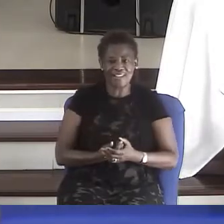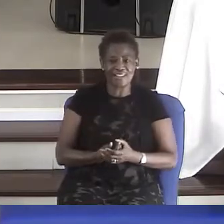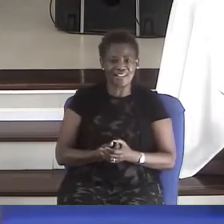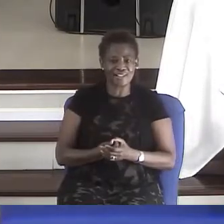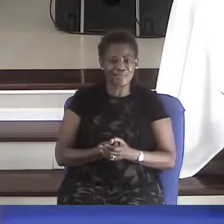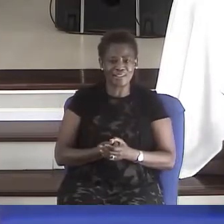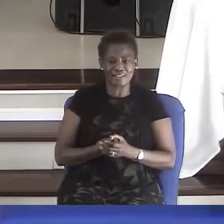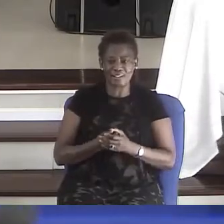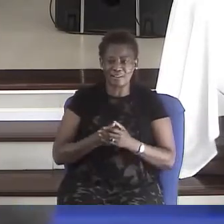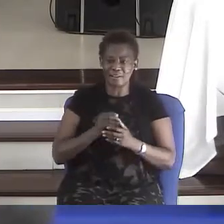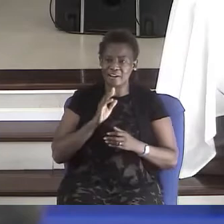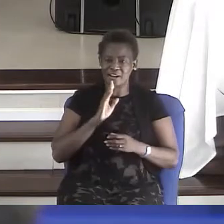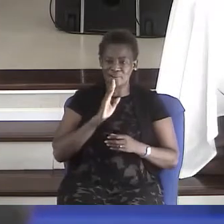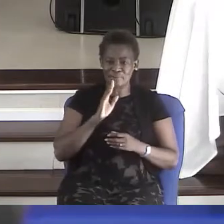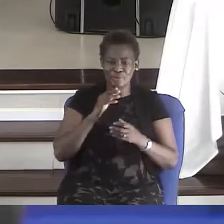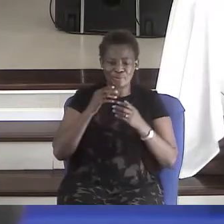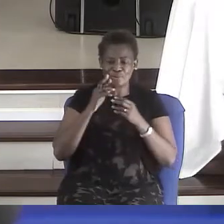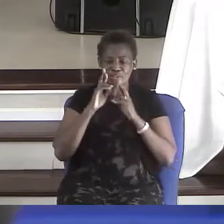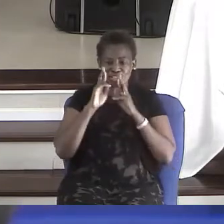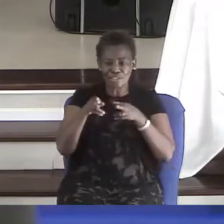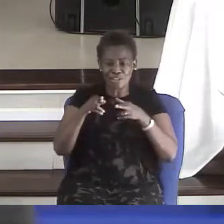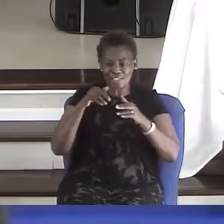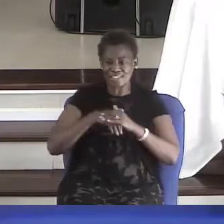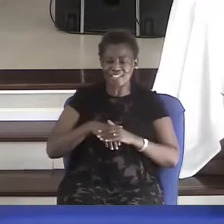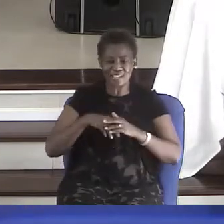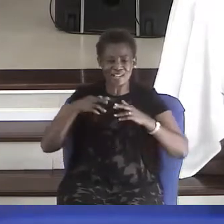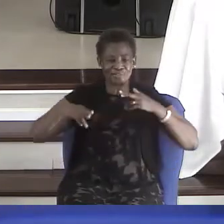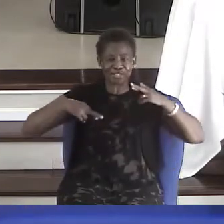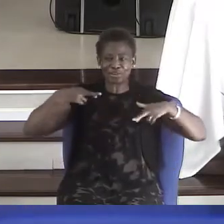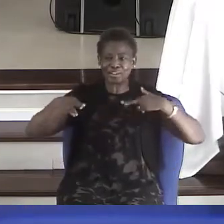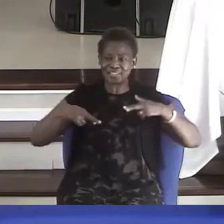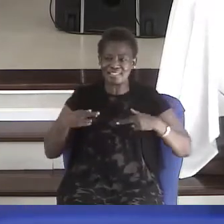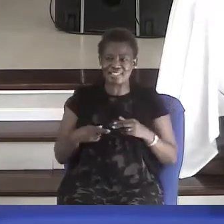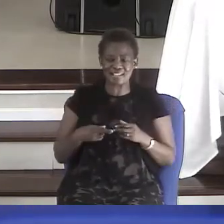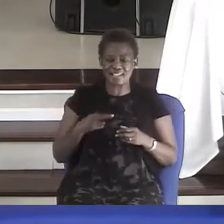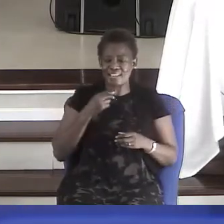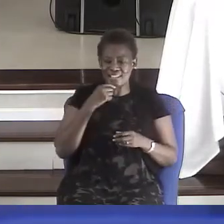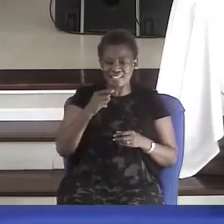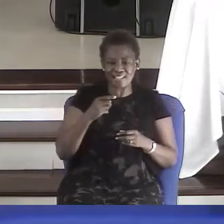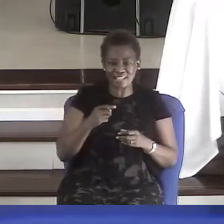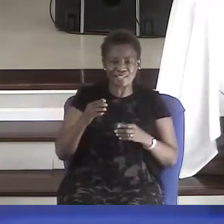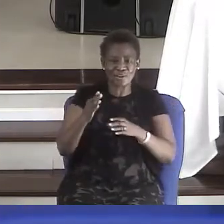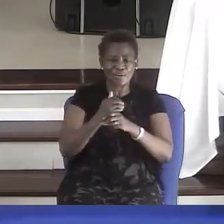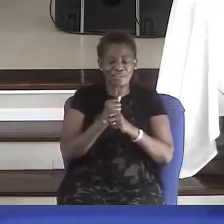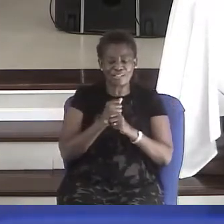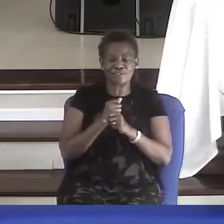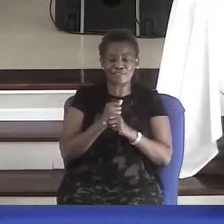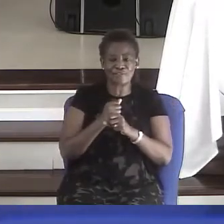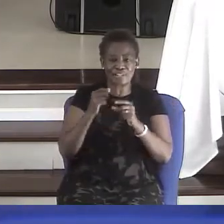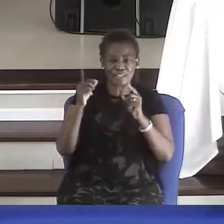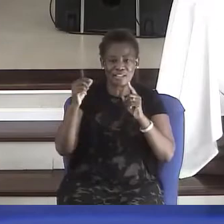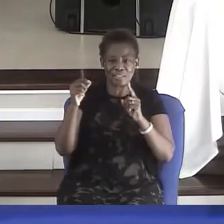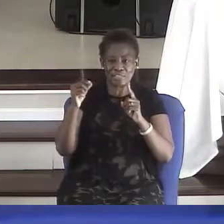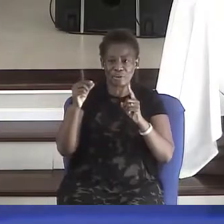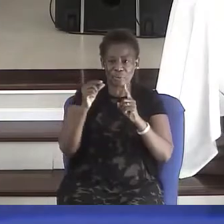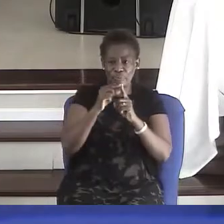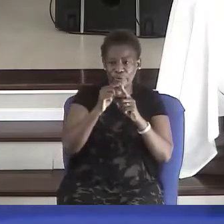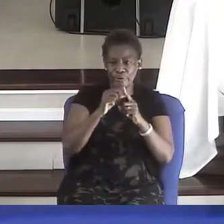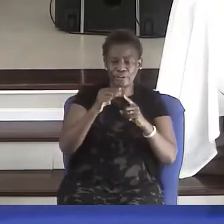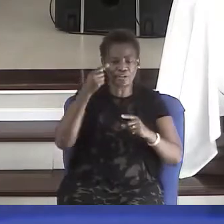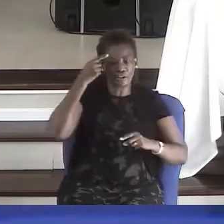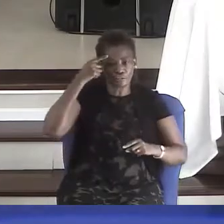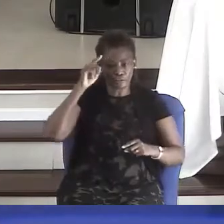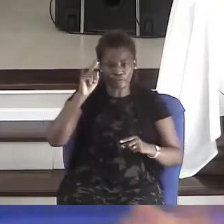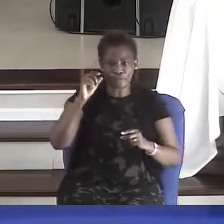this verse when he says, holding forth the word for life, the word of life. He's saying so that you